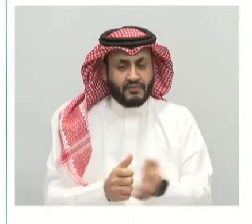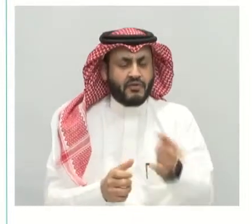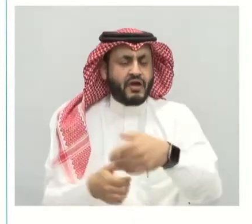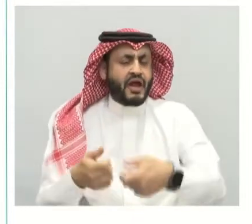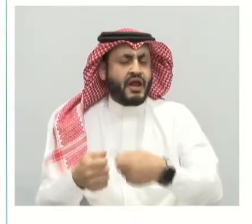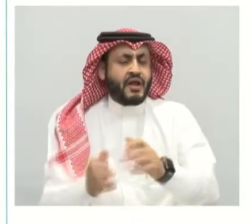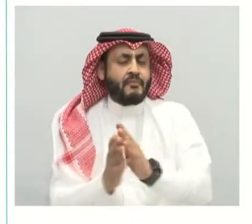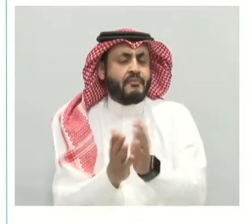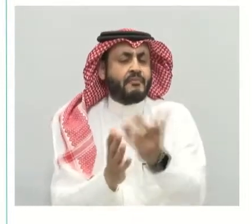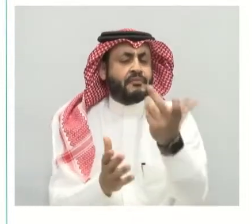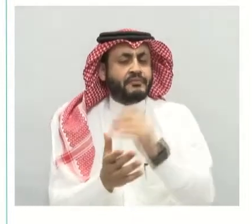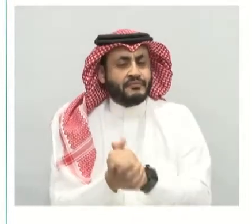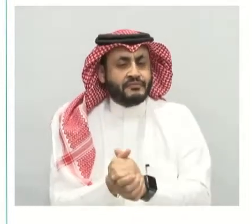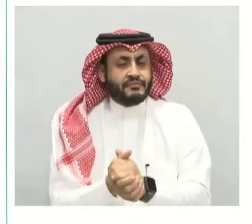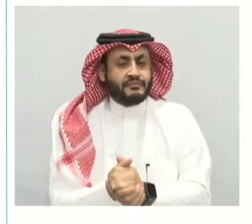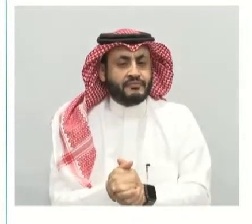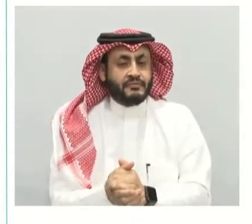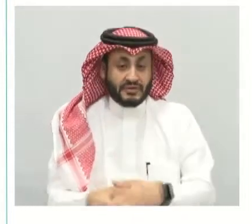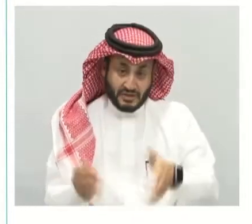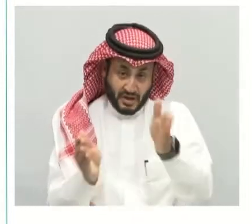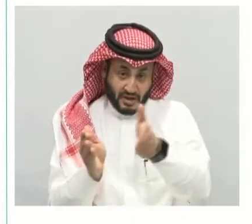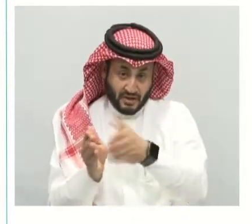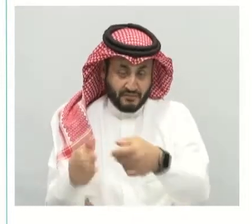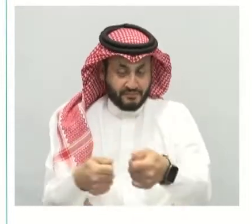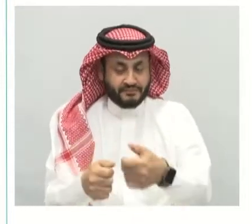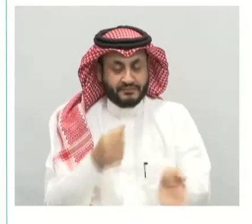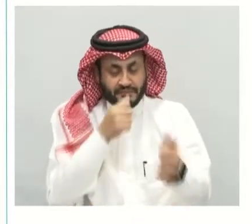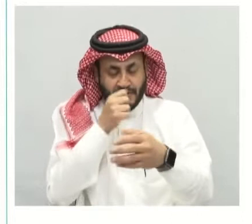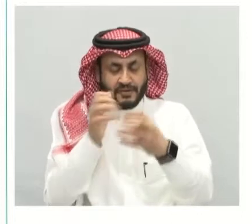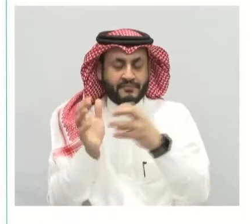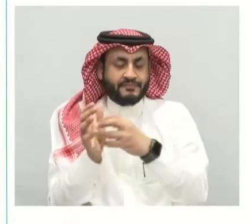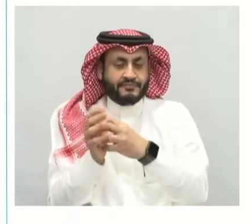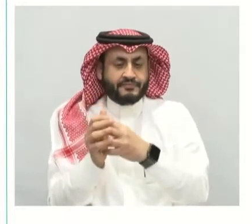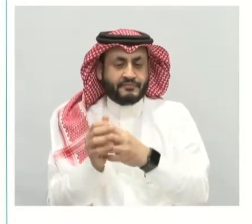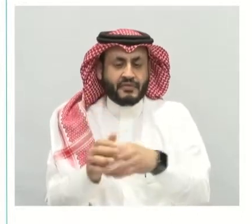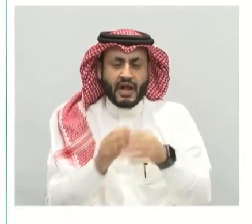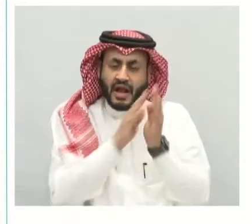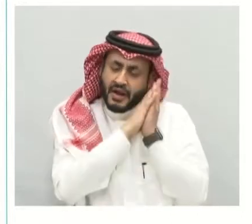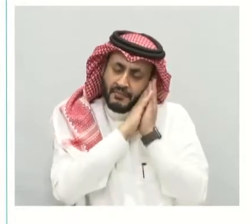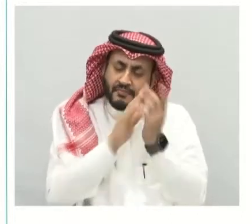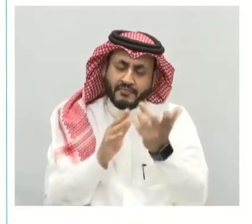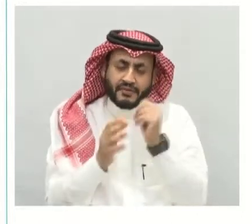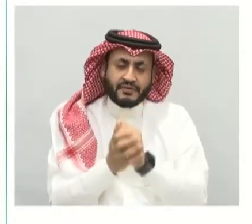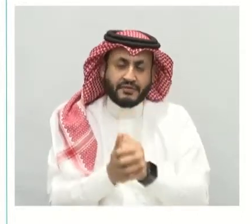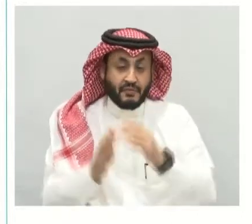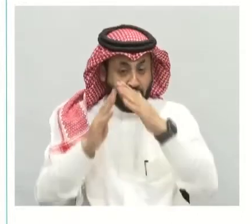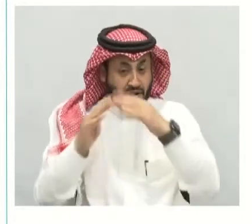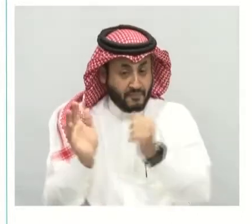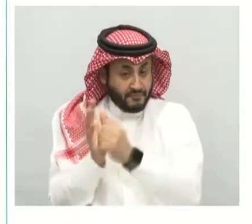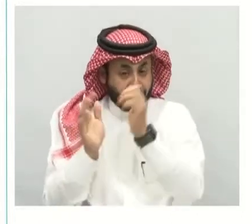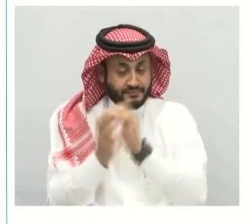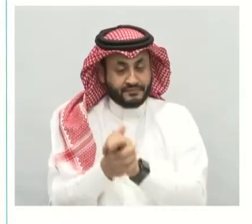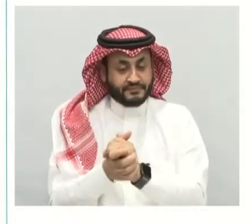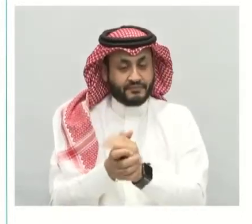buy books, it is a bookstore. And the place where you can sleep there, it is a hotel. And you